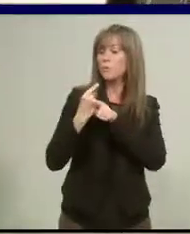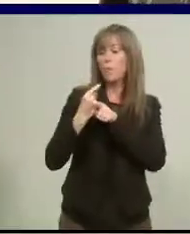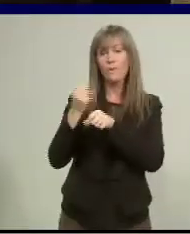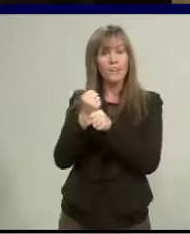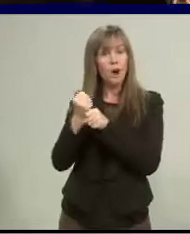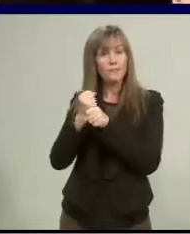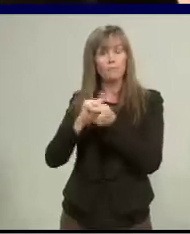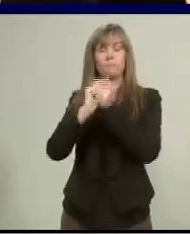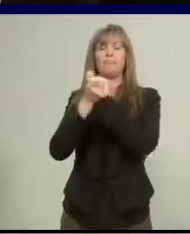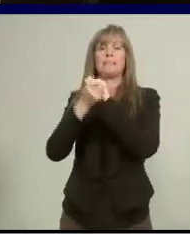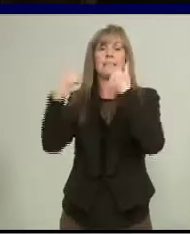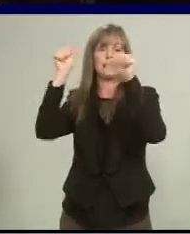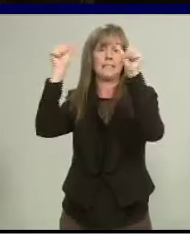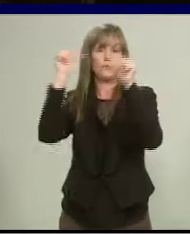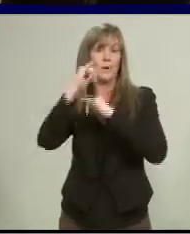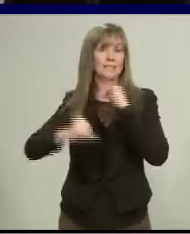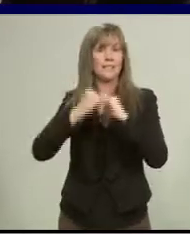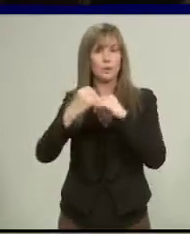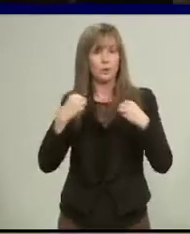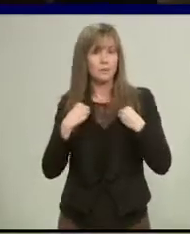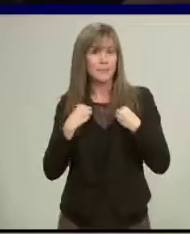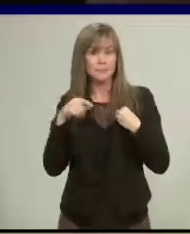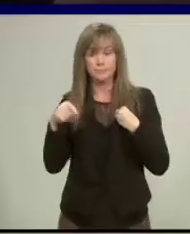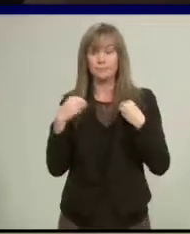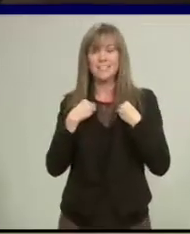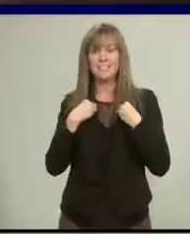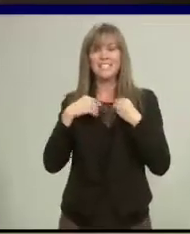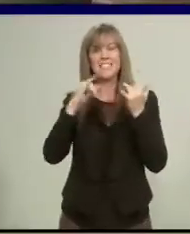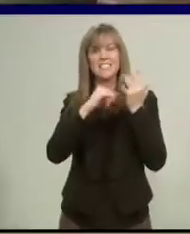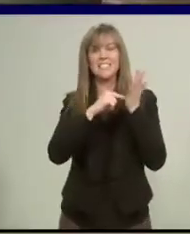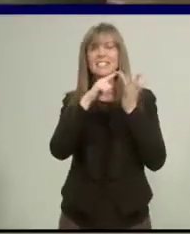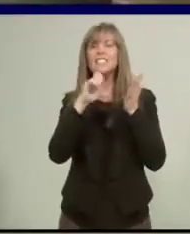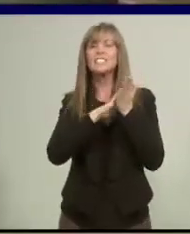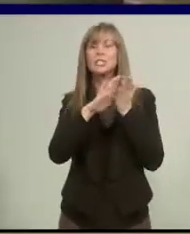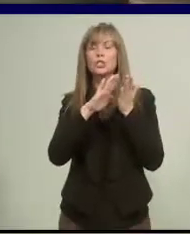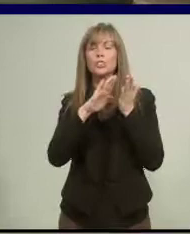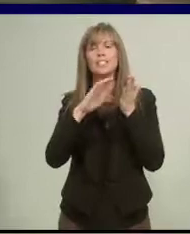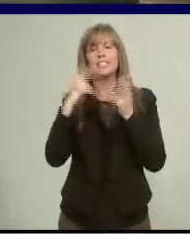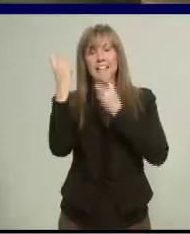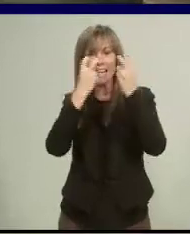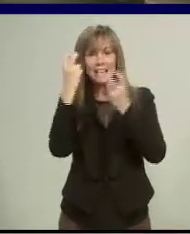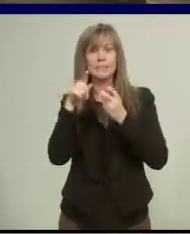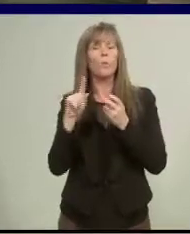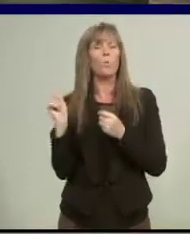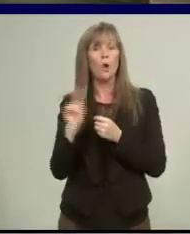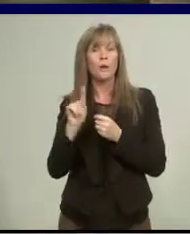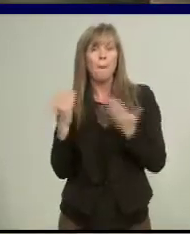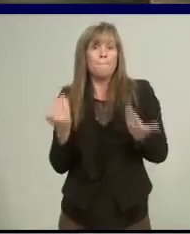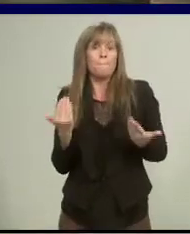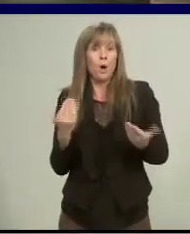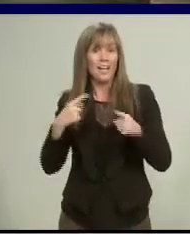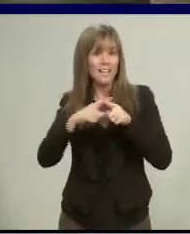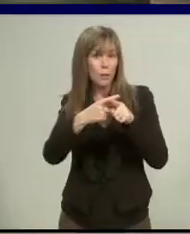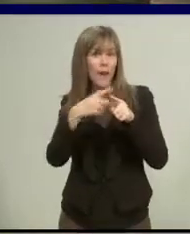successful international business. Christchurch knit company Stitch Seekers created Mena Knitwear, a modern knitwear pattern released